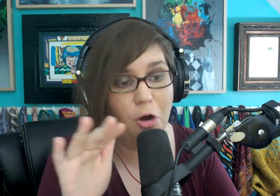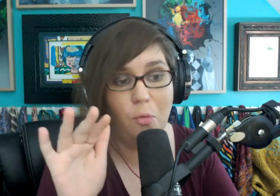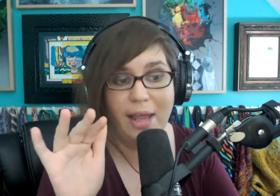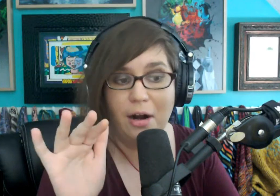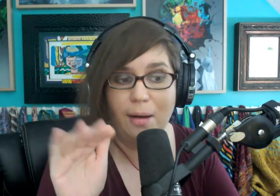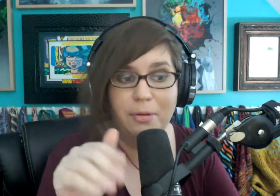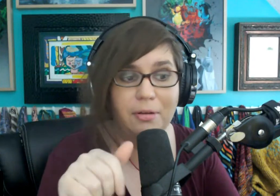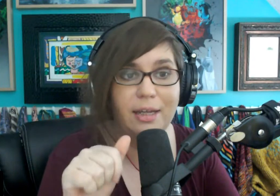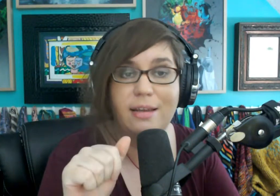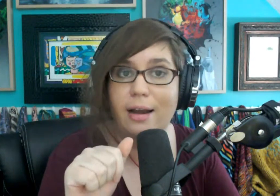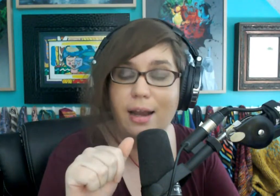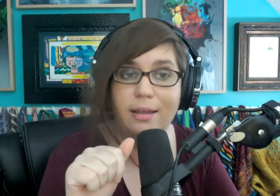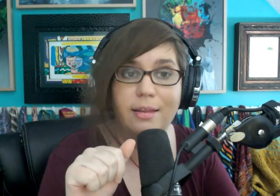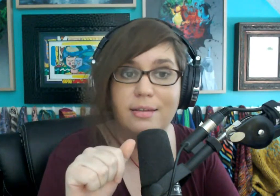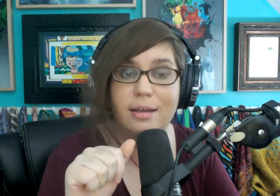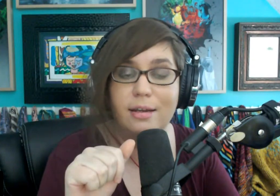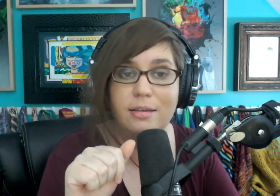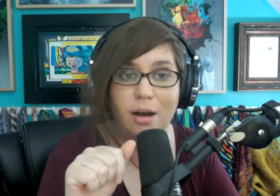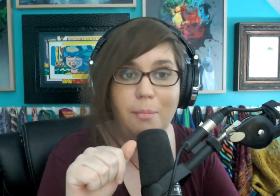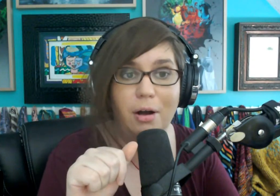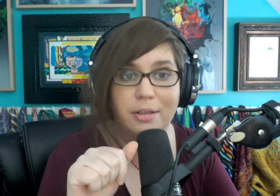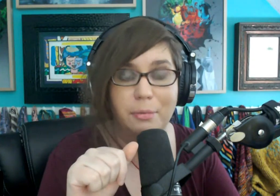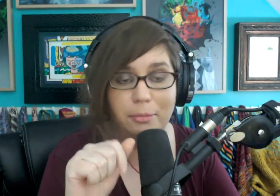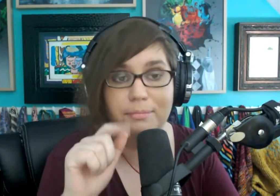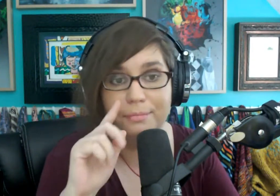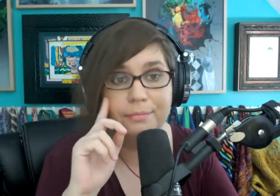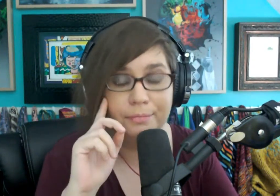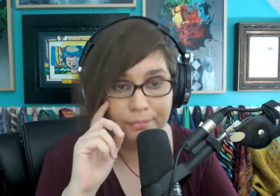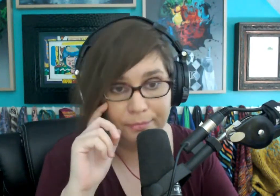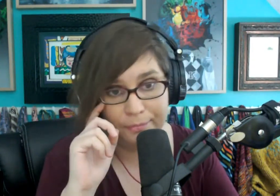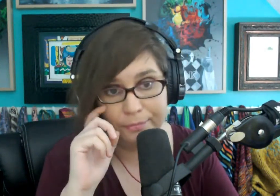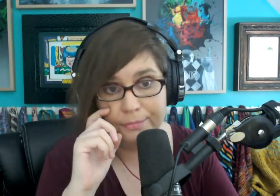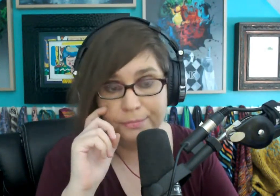no way to opt their kids out of any of this. It is not possible.